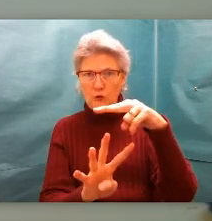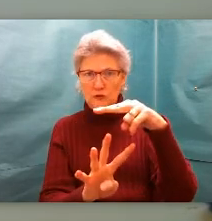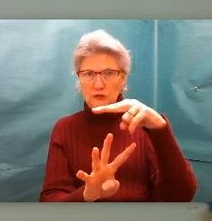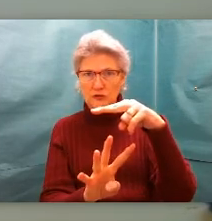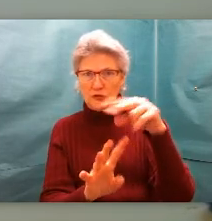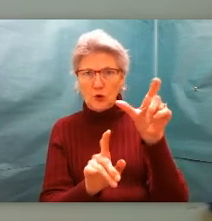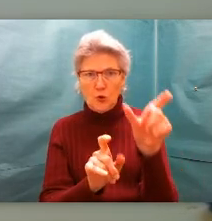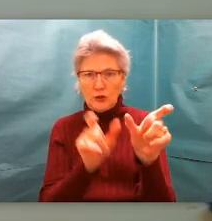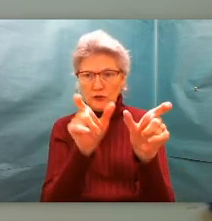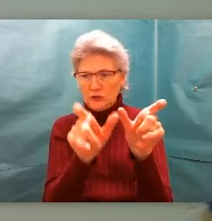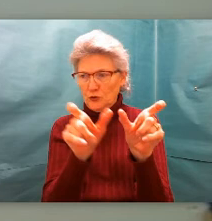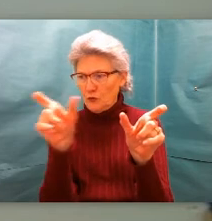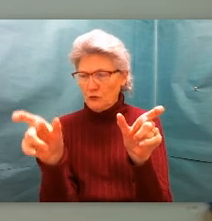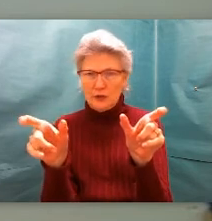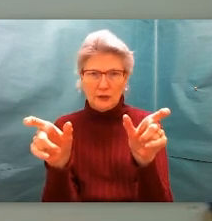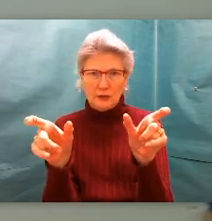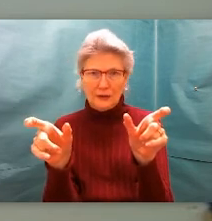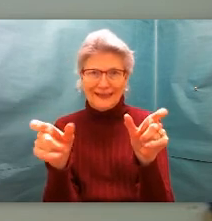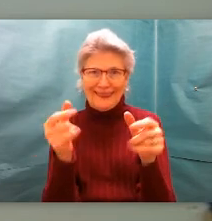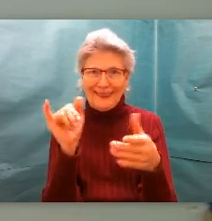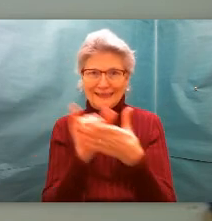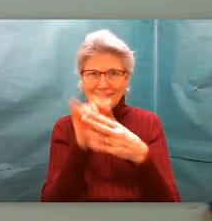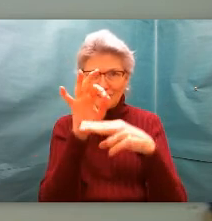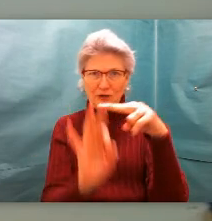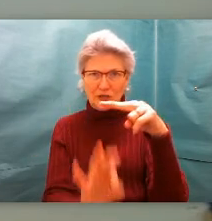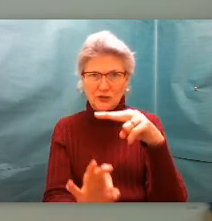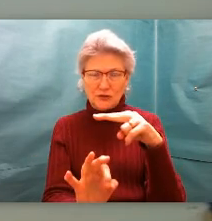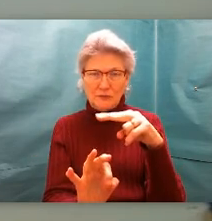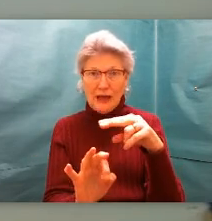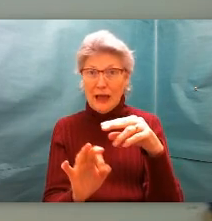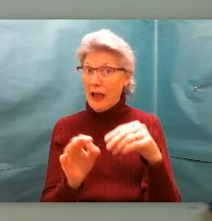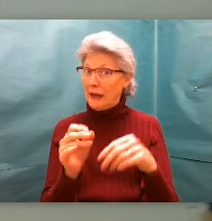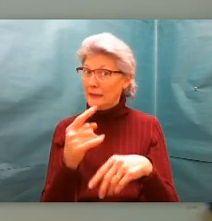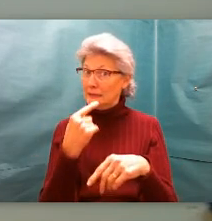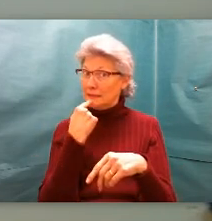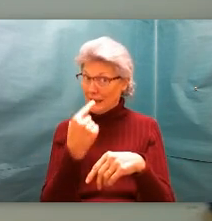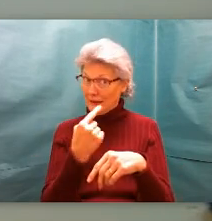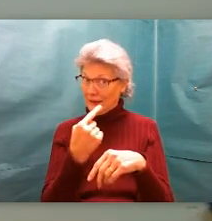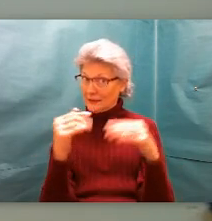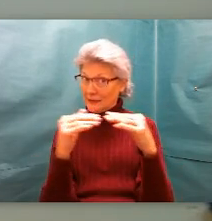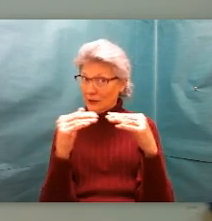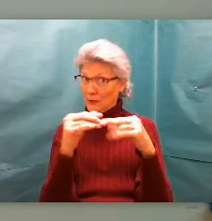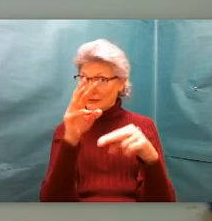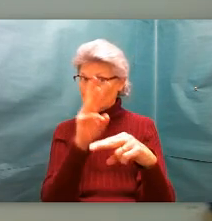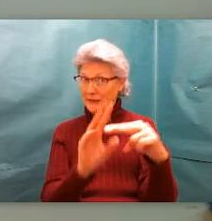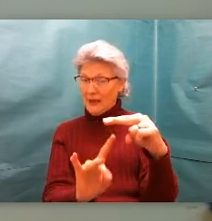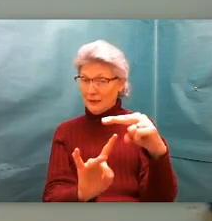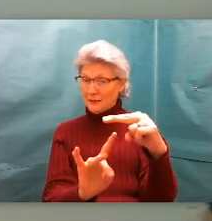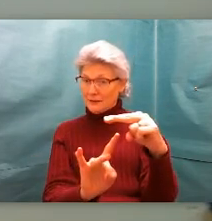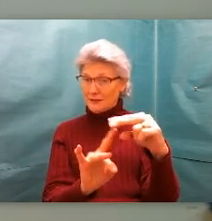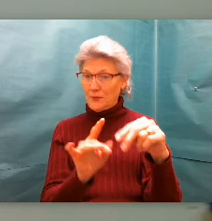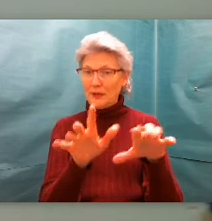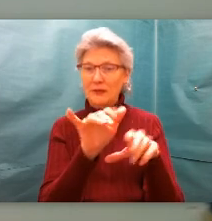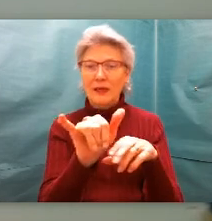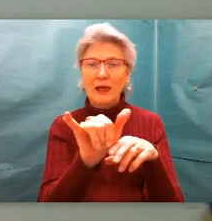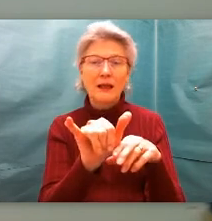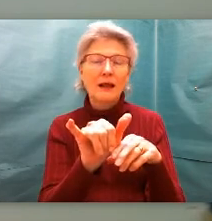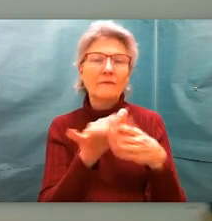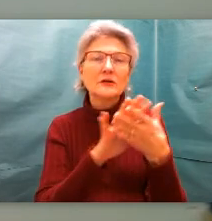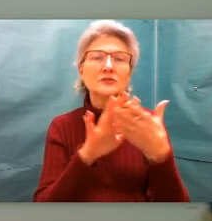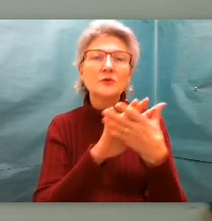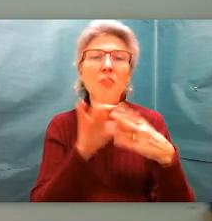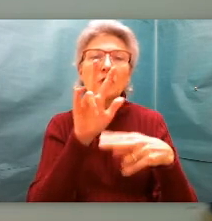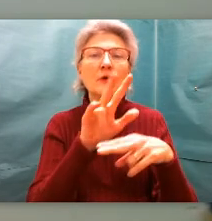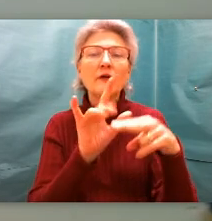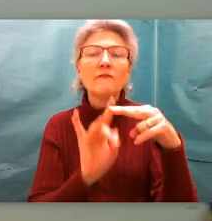3/4 because that's the fraction I'm claiming that is equivalent to 6/8. And when I do that, I find when I shade 3 out